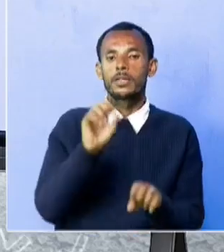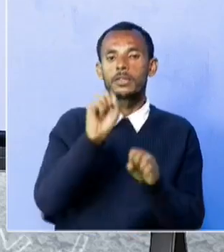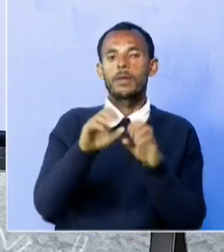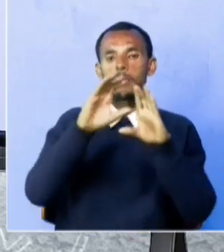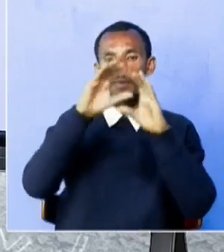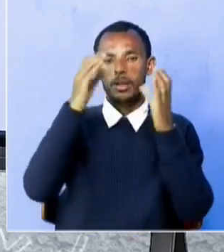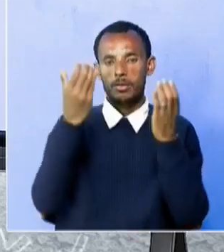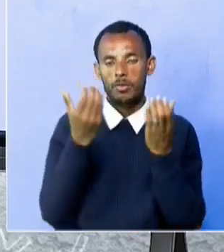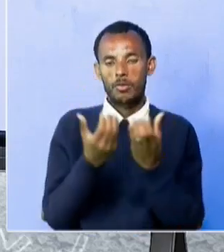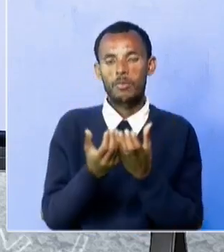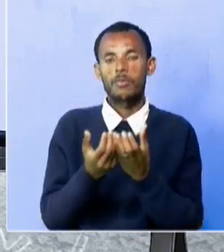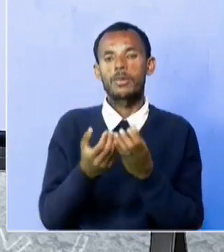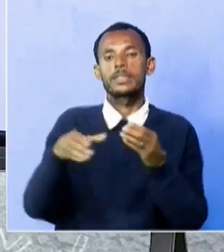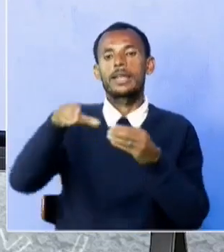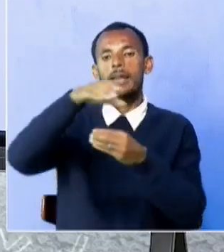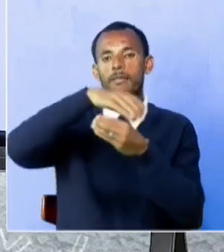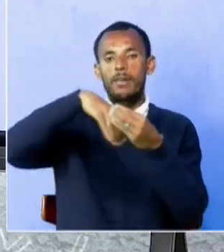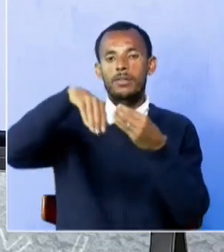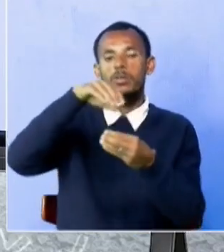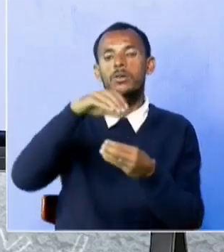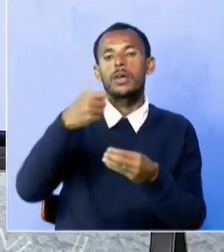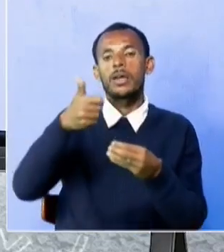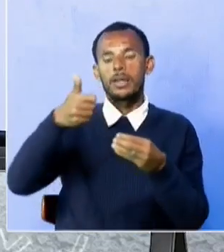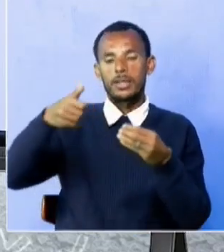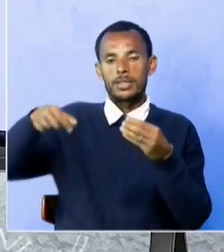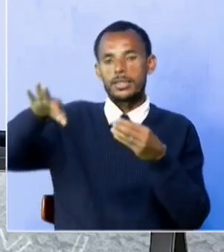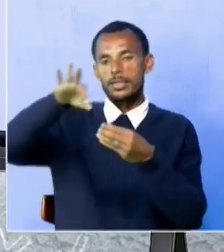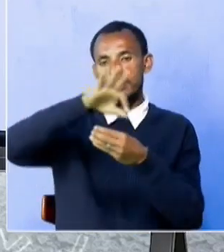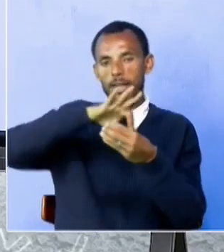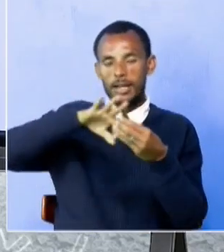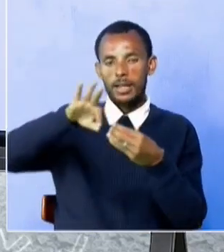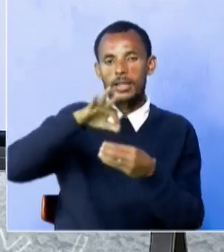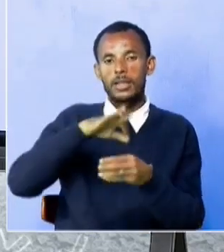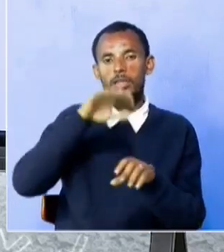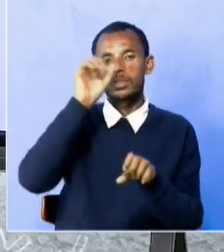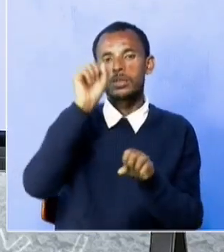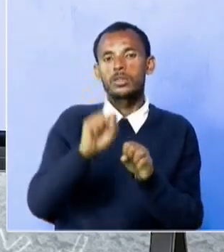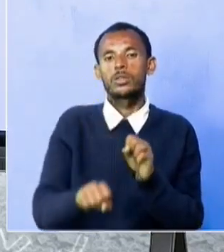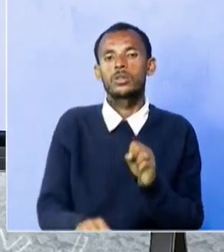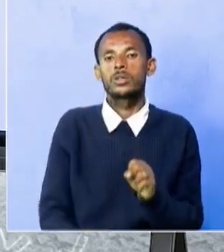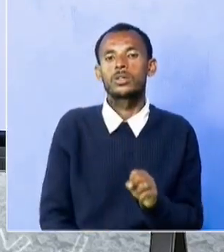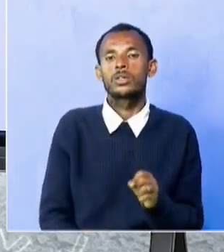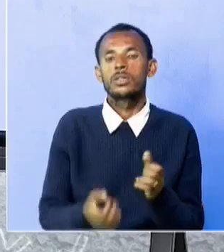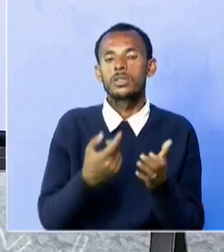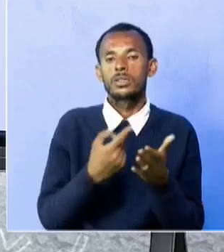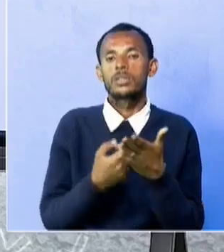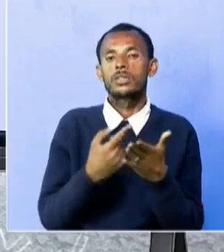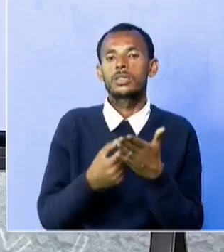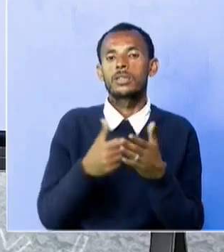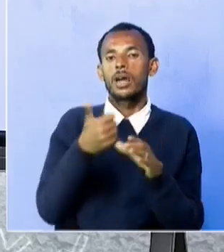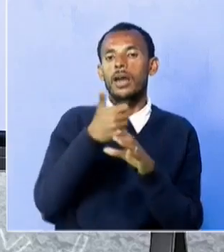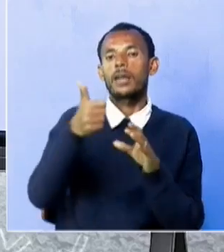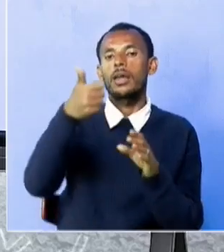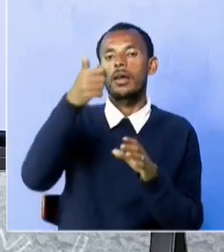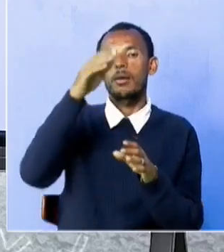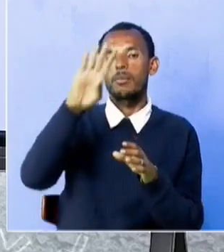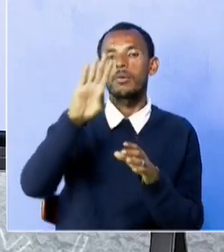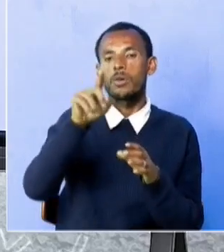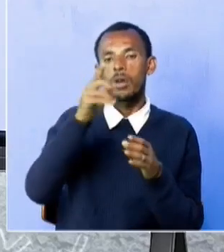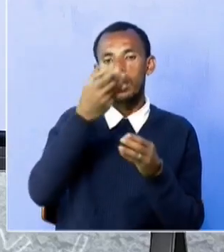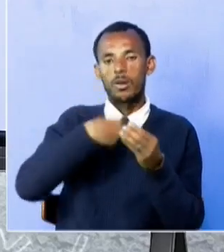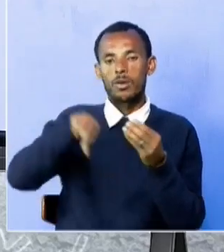parts of the circumference of a circle, okay? So this is arc AB. You can